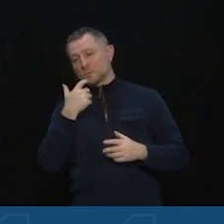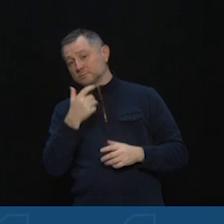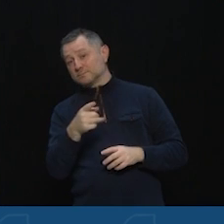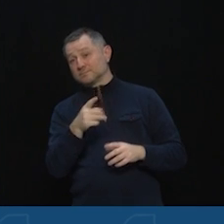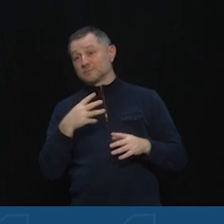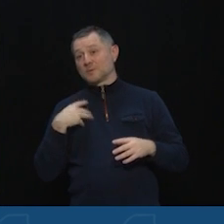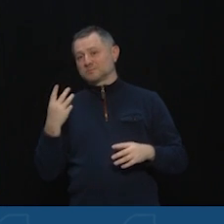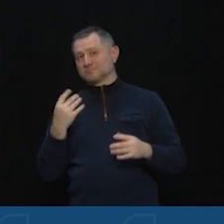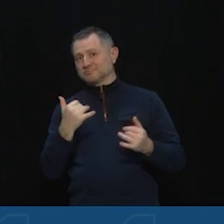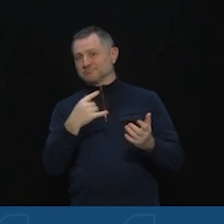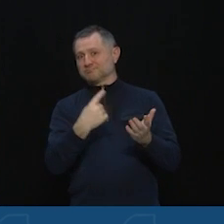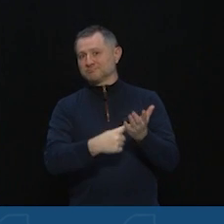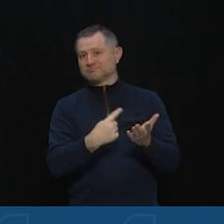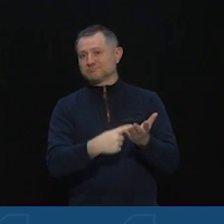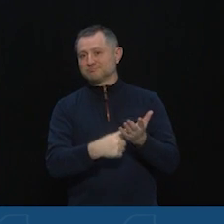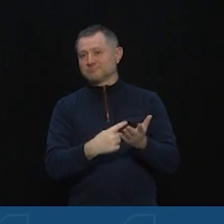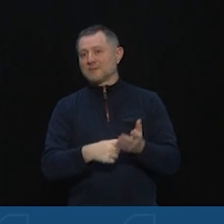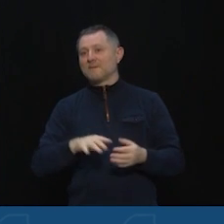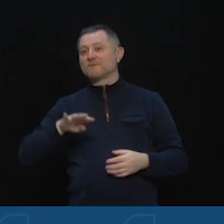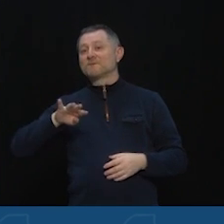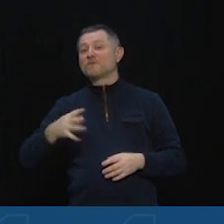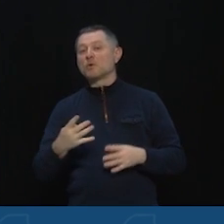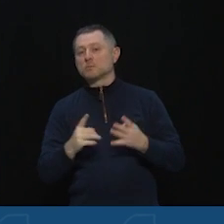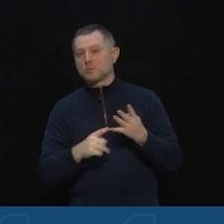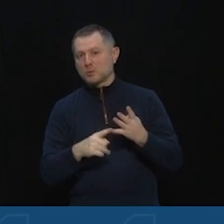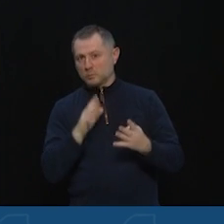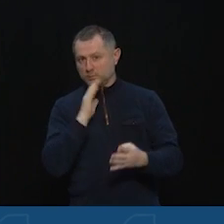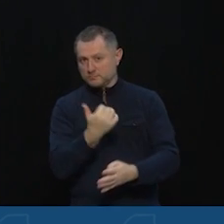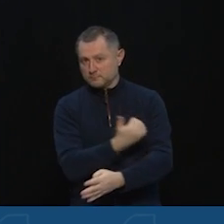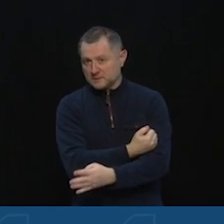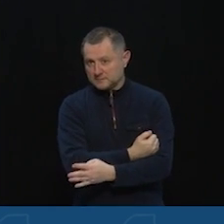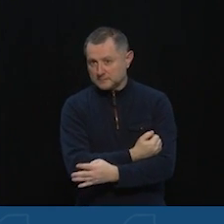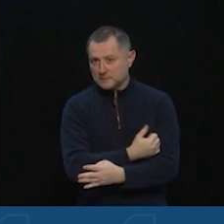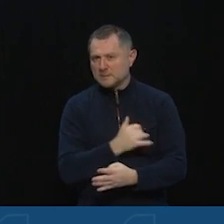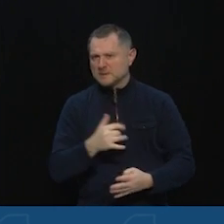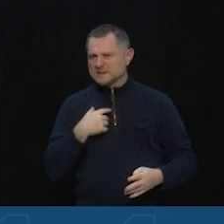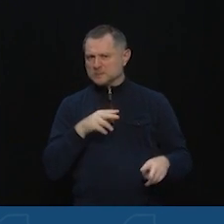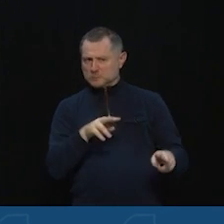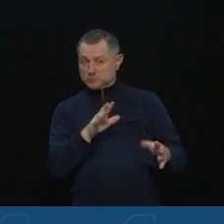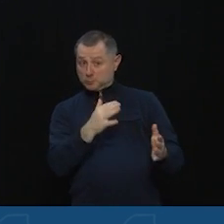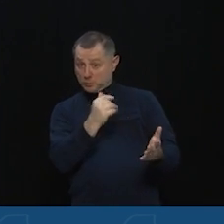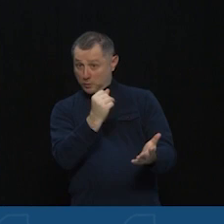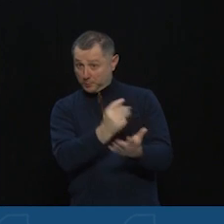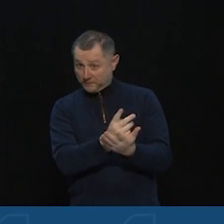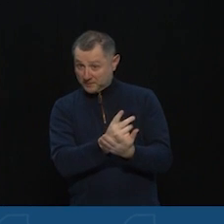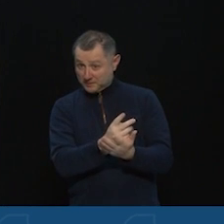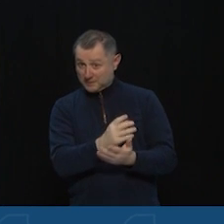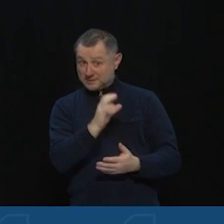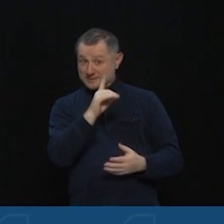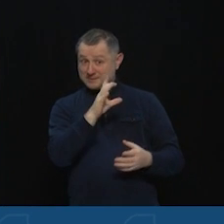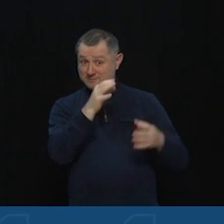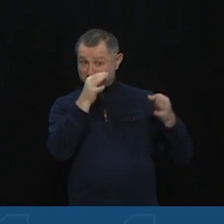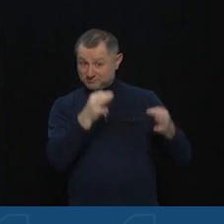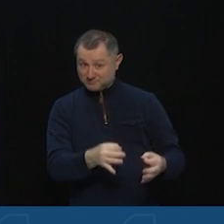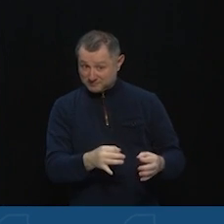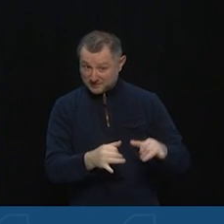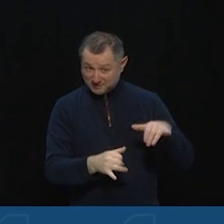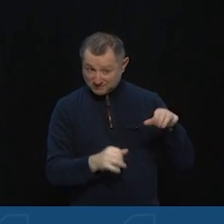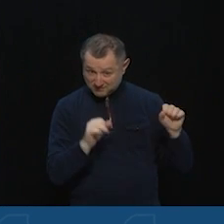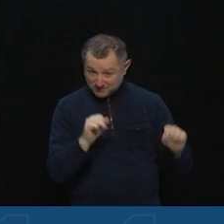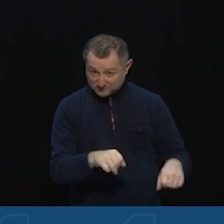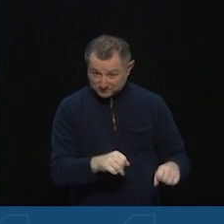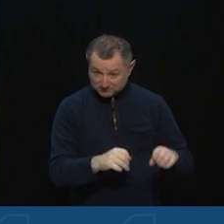dose. And I'm very anxious to get that approval, if that's determined by the CDC to be the next best defense against this